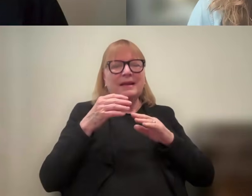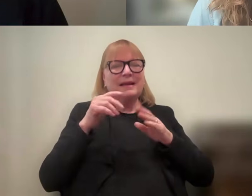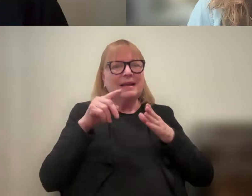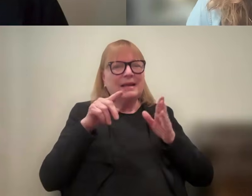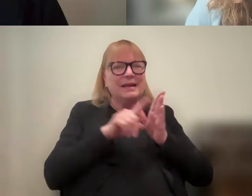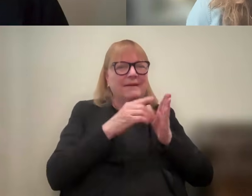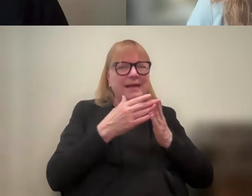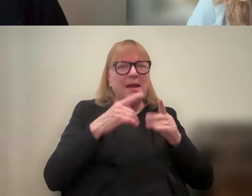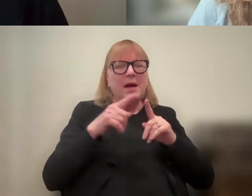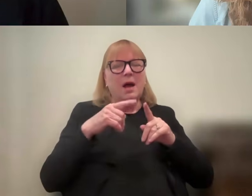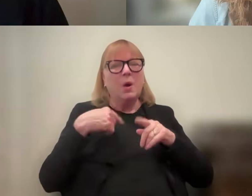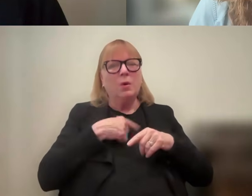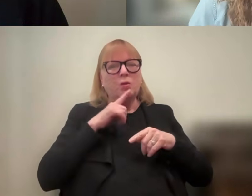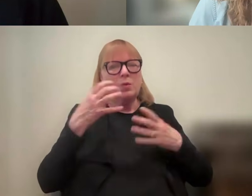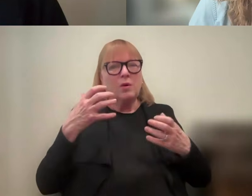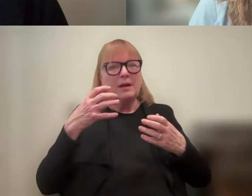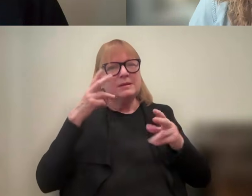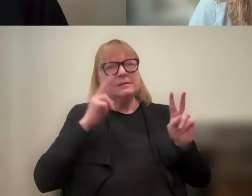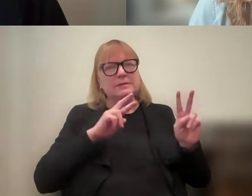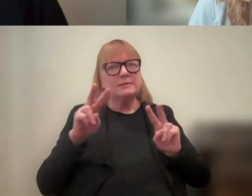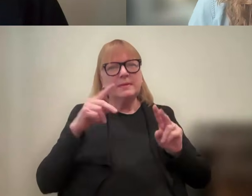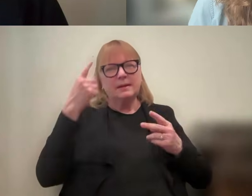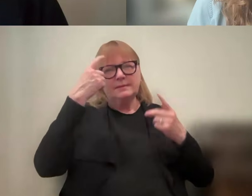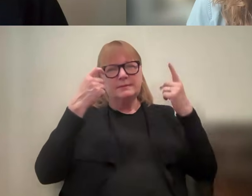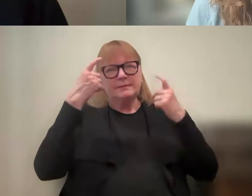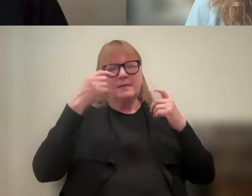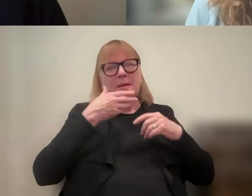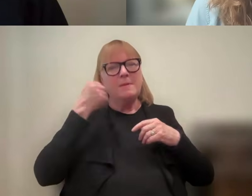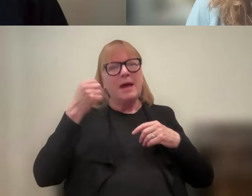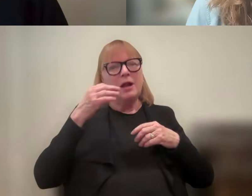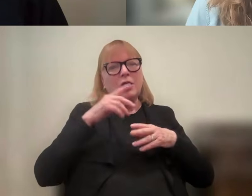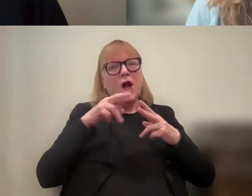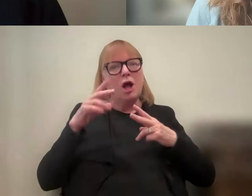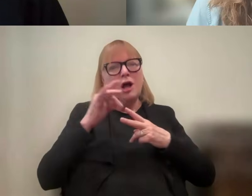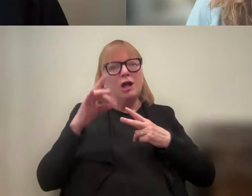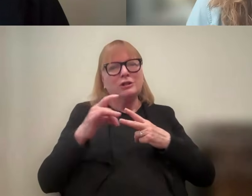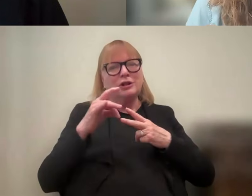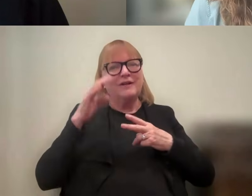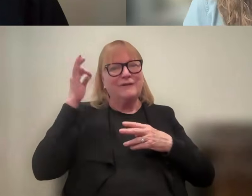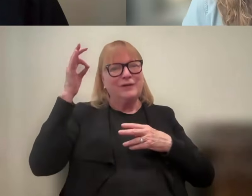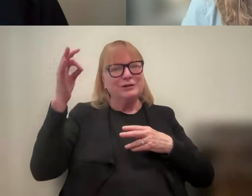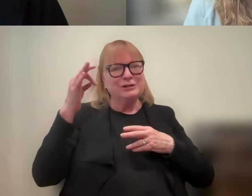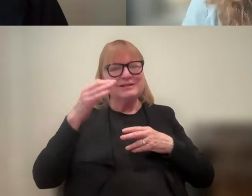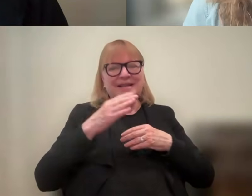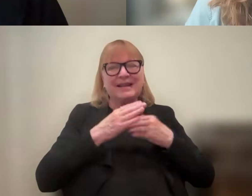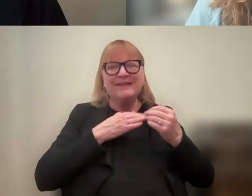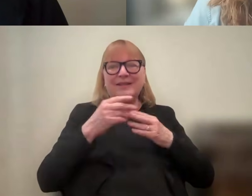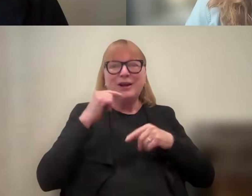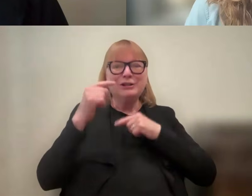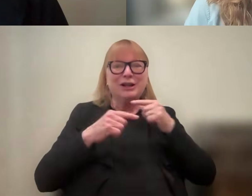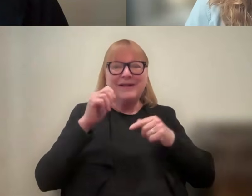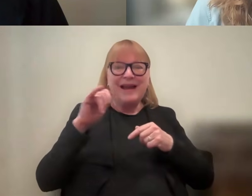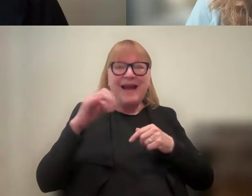this idea of like we really want to try to speculate better alternative futures. And so even though generative